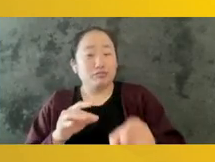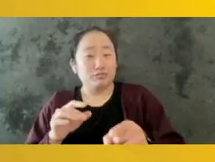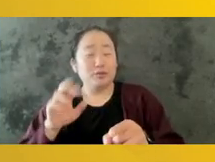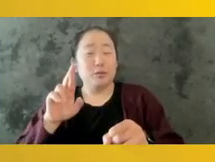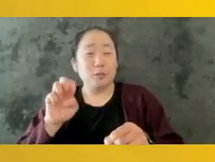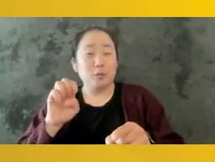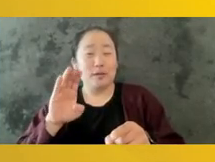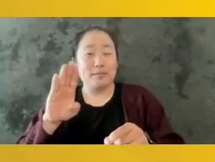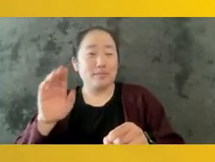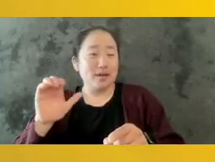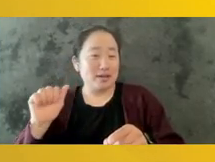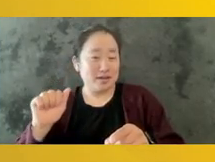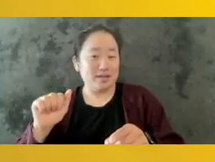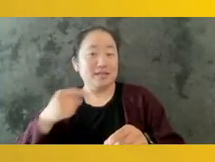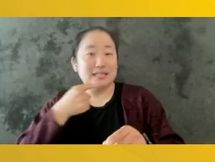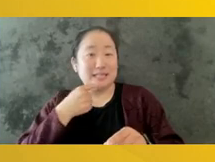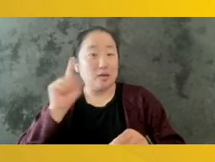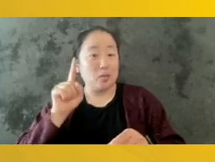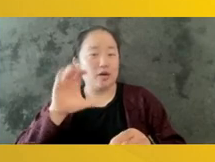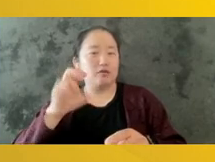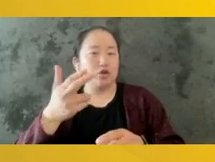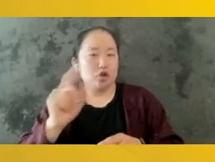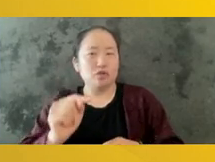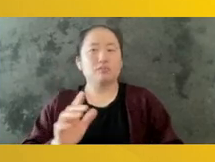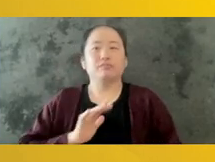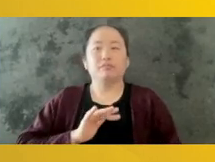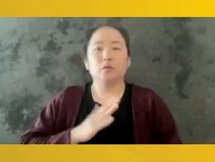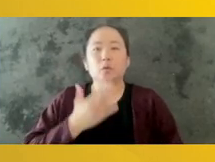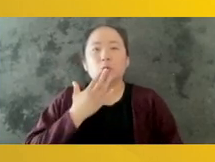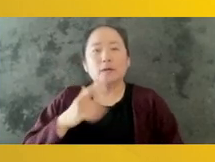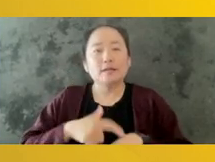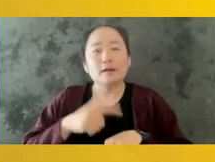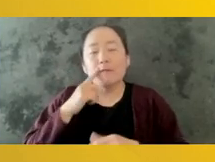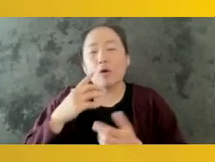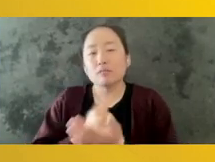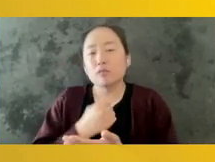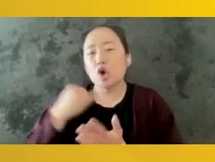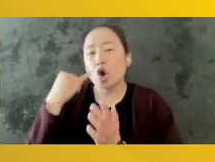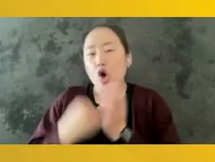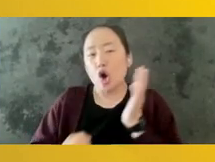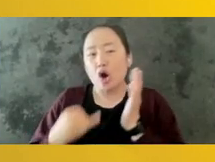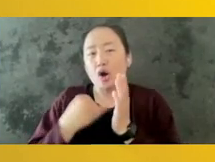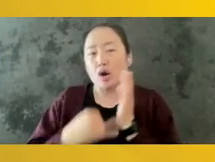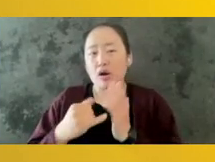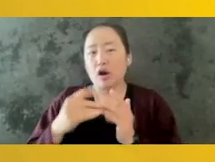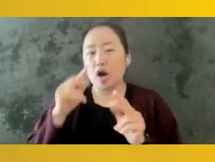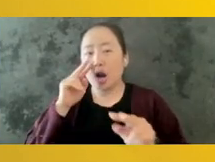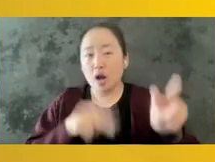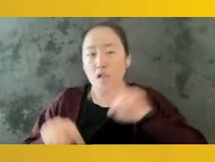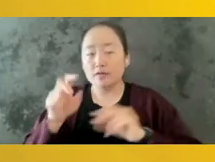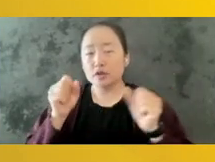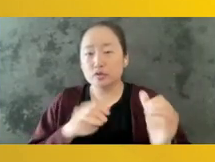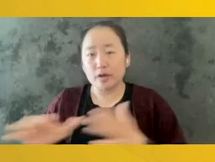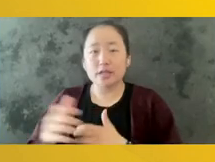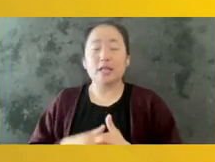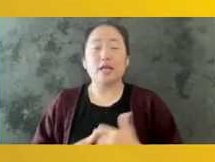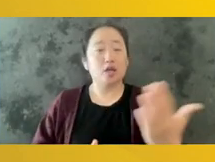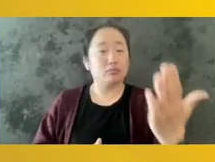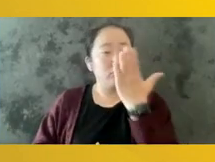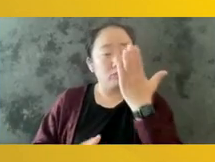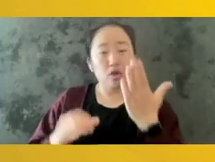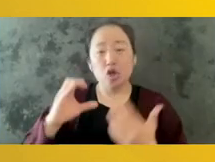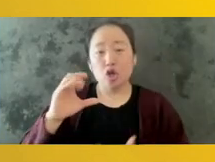great opportunity to bring in some art observation strategies, like close looking and responding. That's a great